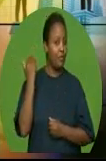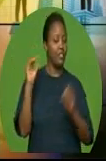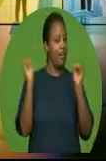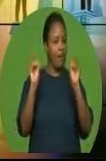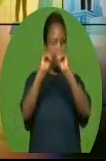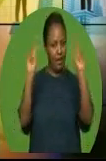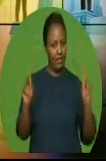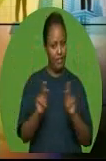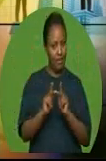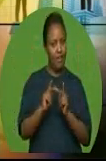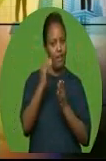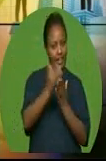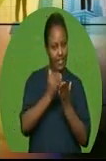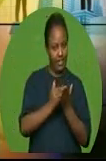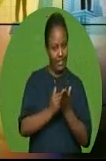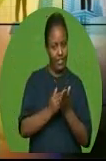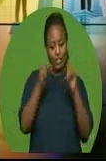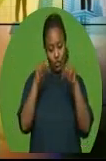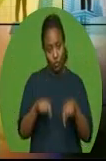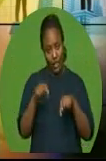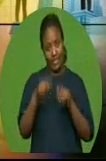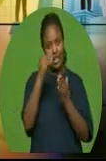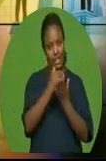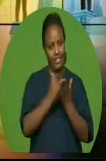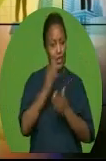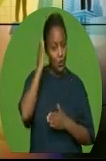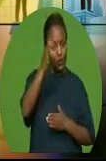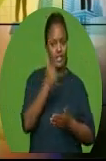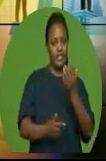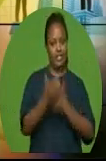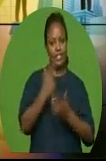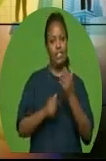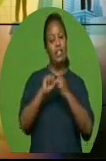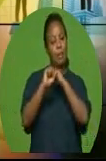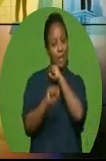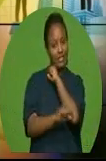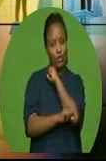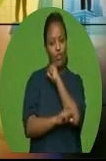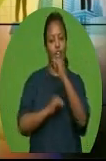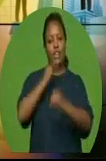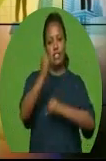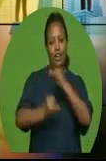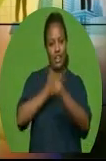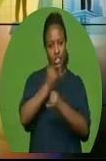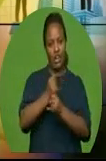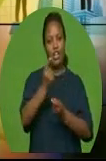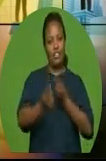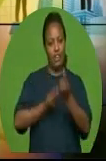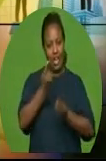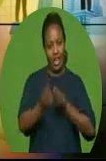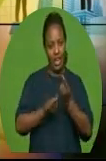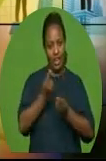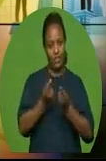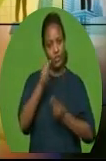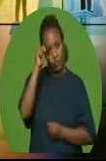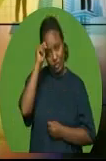your previous non-plasma lesson. In today's lesson, we will discuss the basis of international